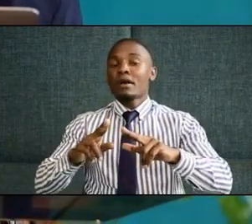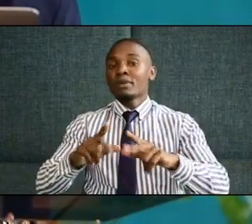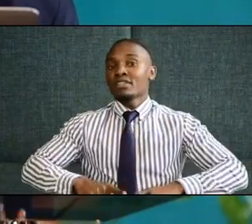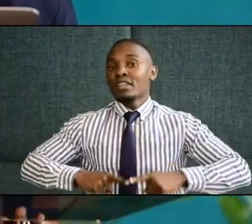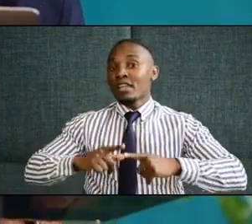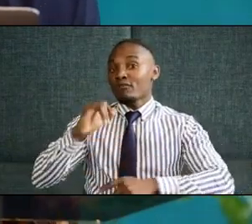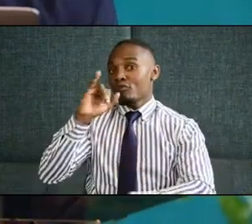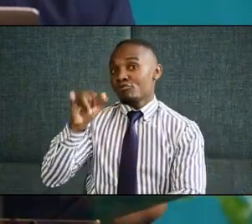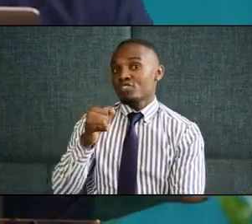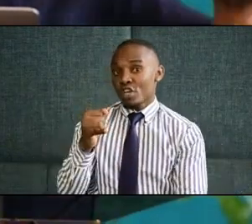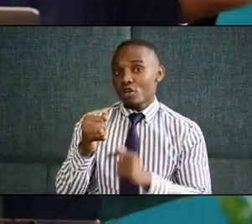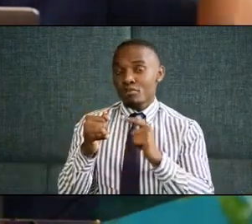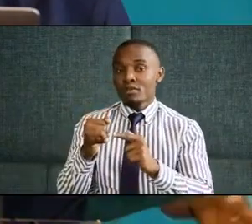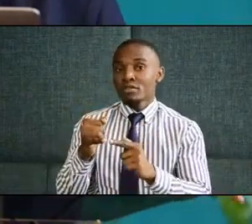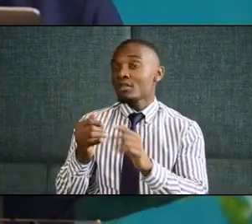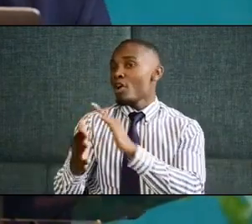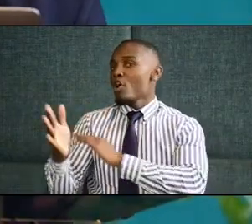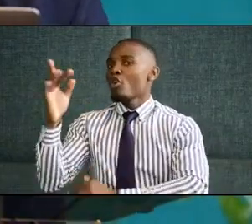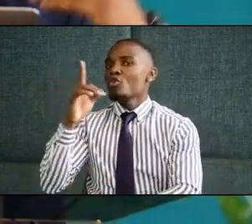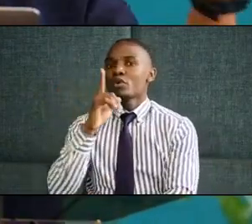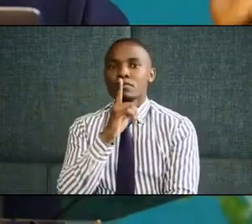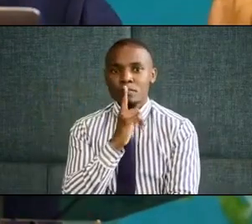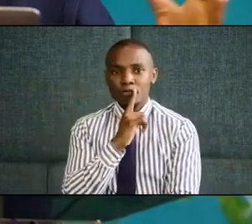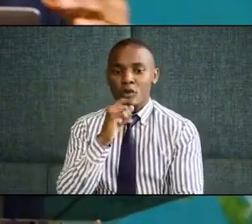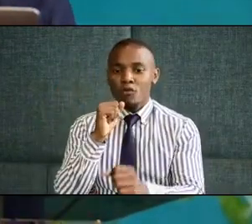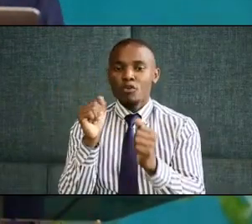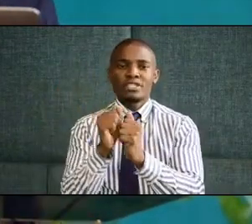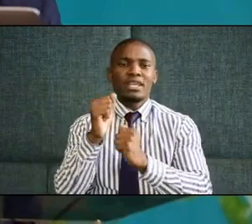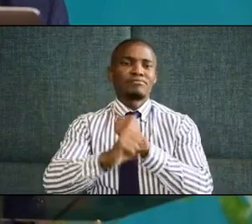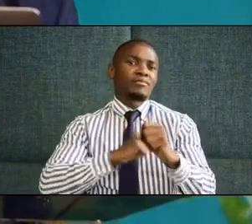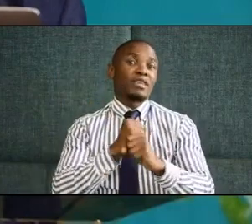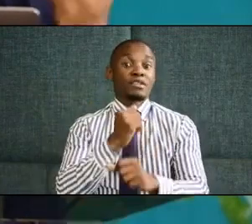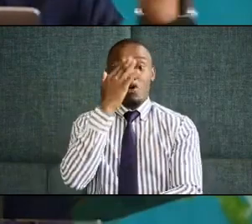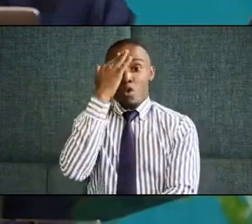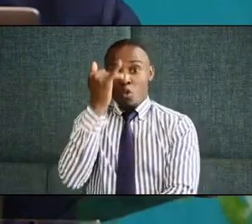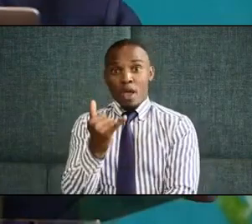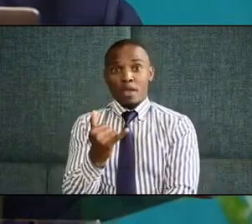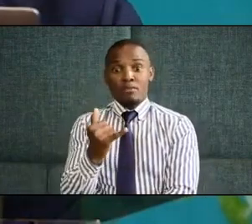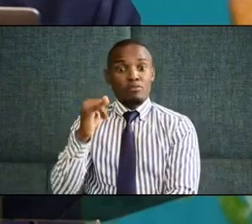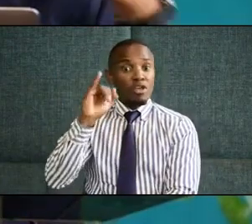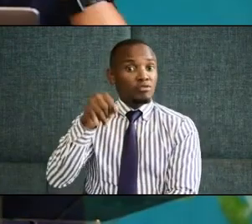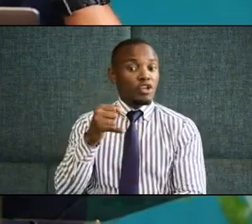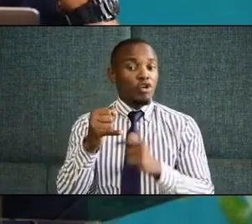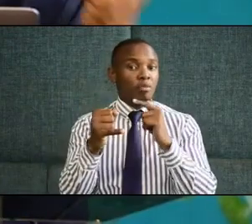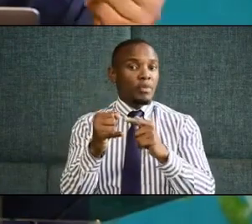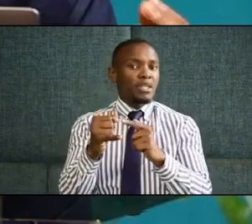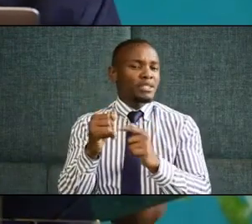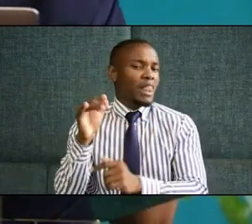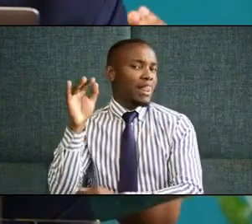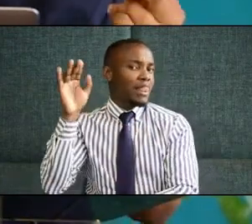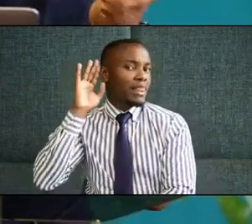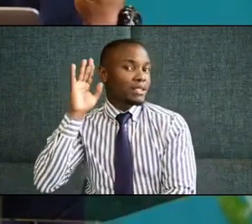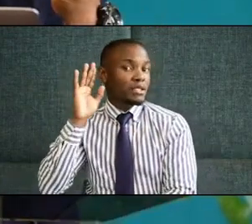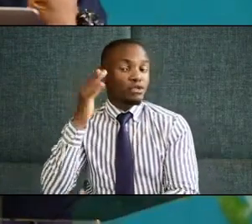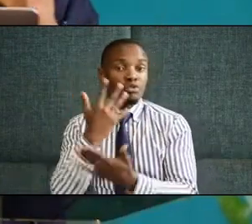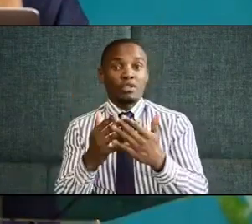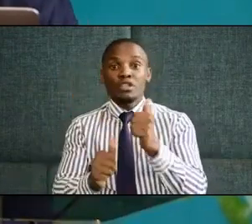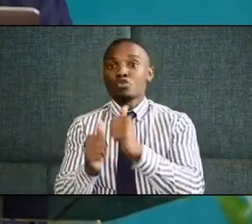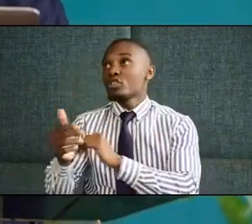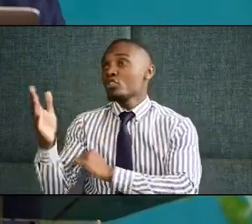God became silent for 10 years. Why? Jacob was not listening to the promptings of